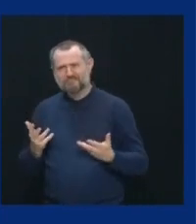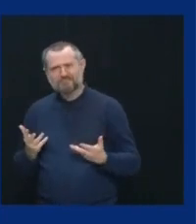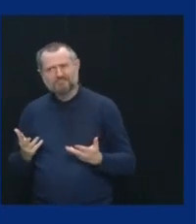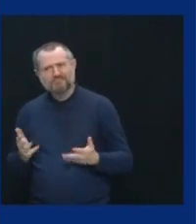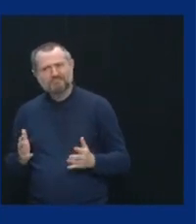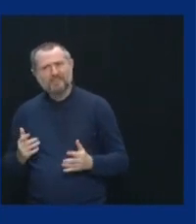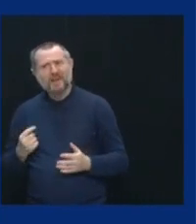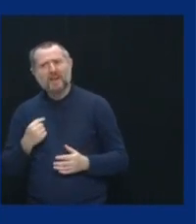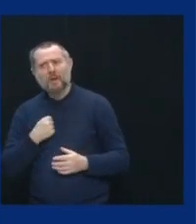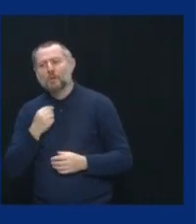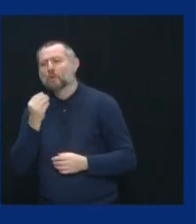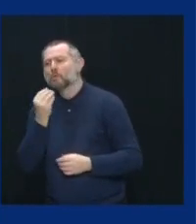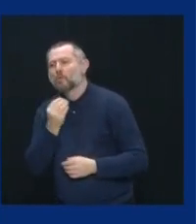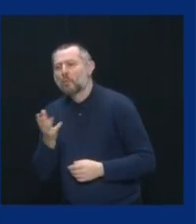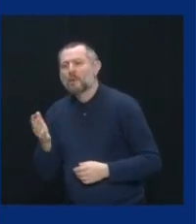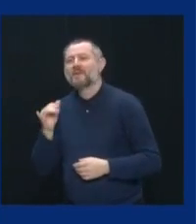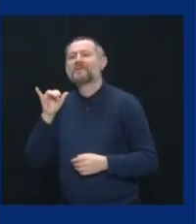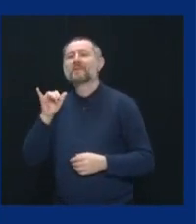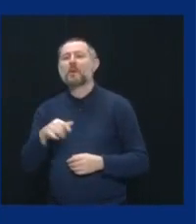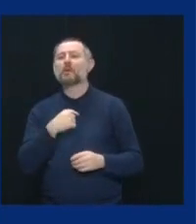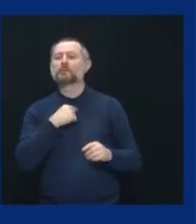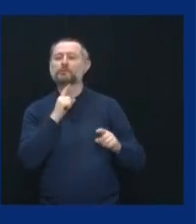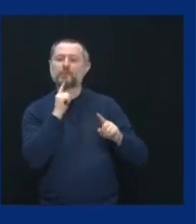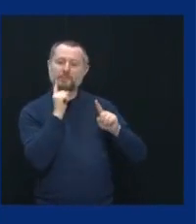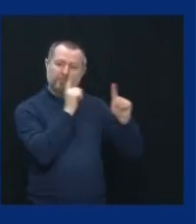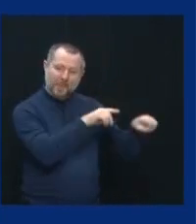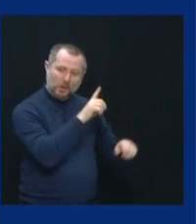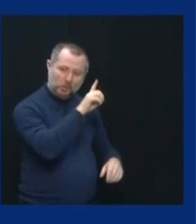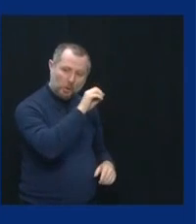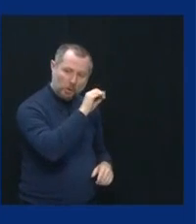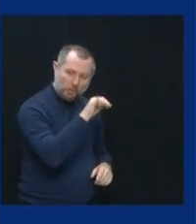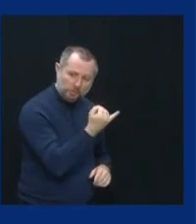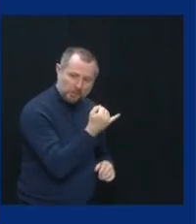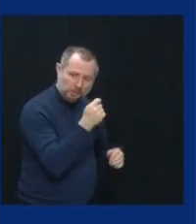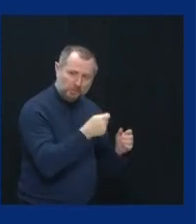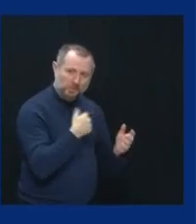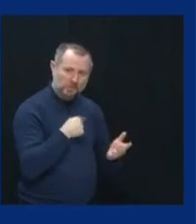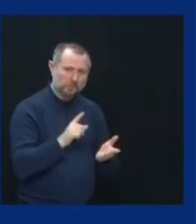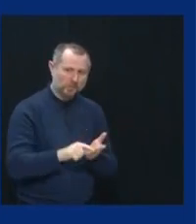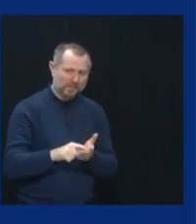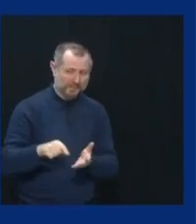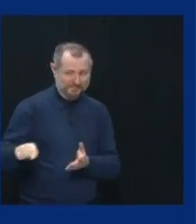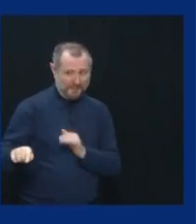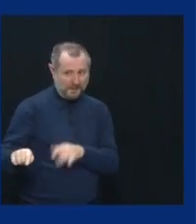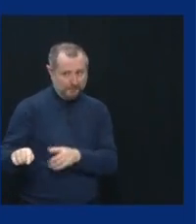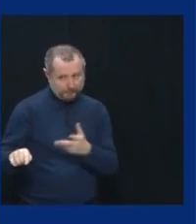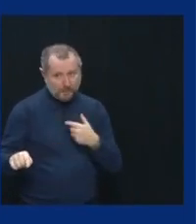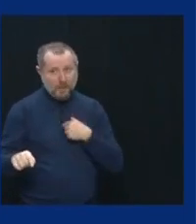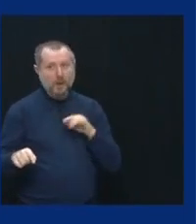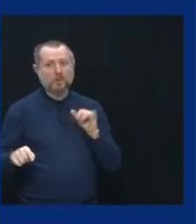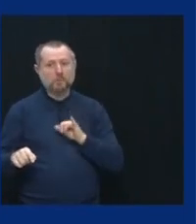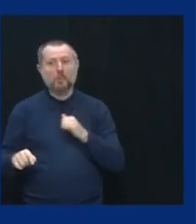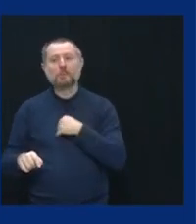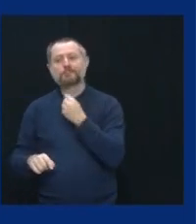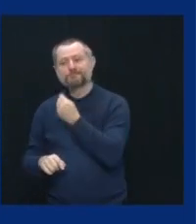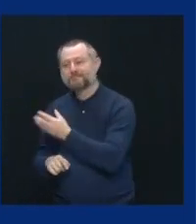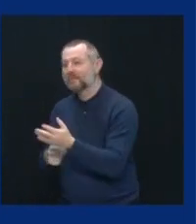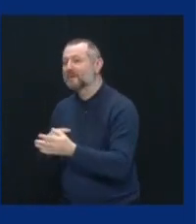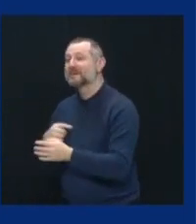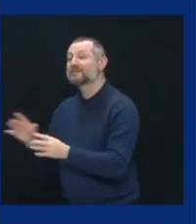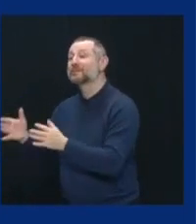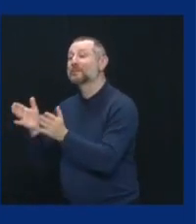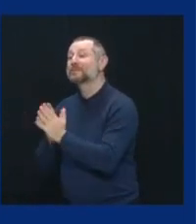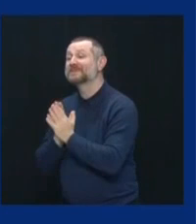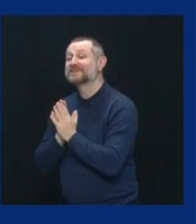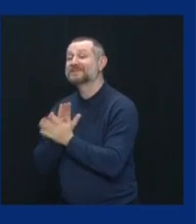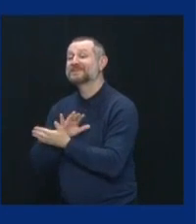that we were responding to DOJ, because that was in the newspaper, but that we couldn't respond to the state legislative request,